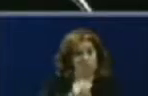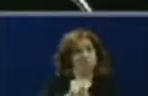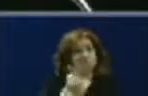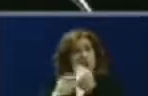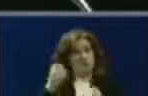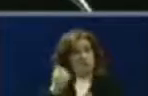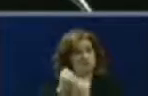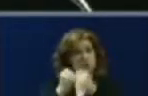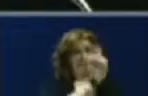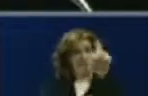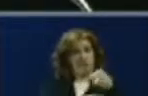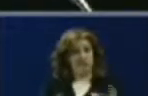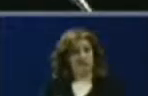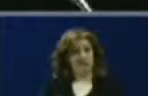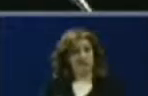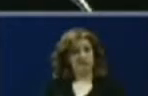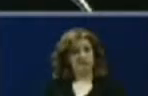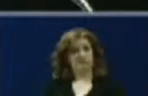that they need.